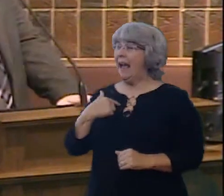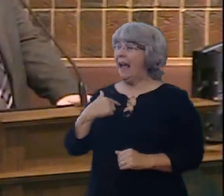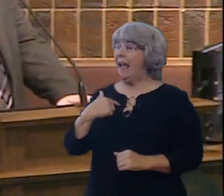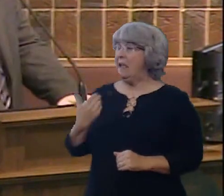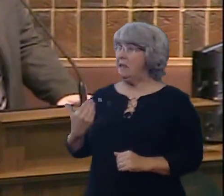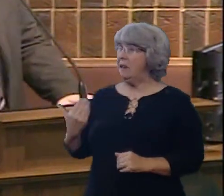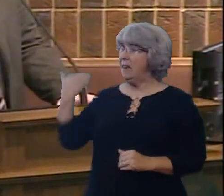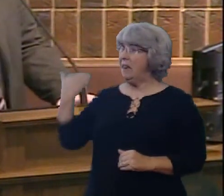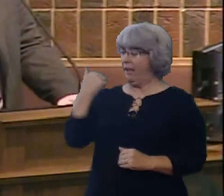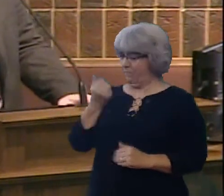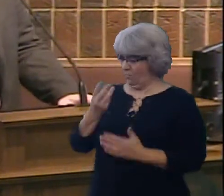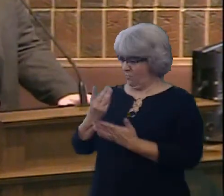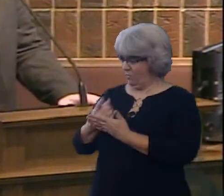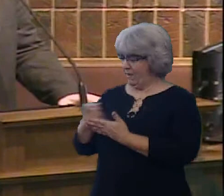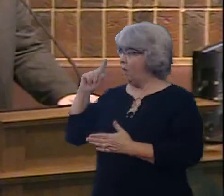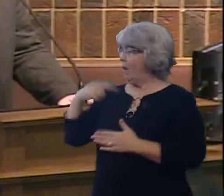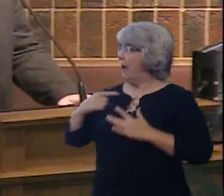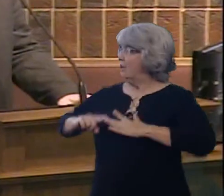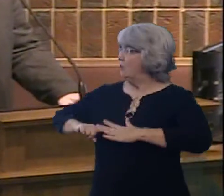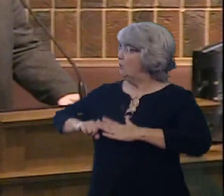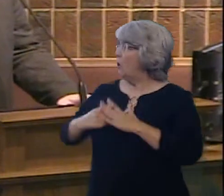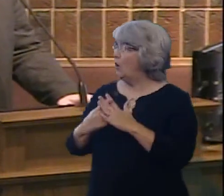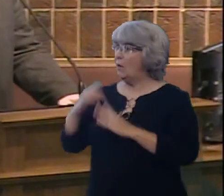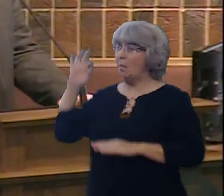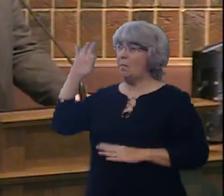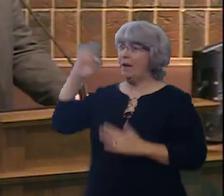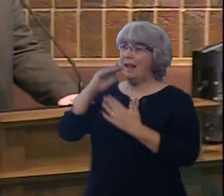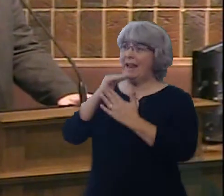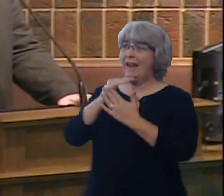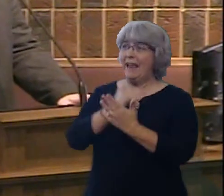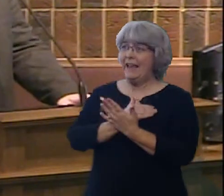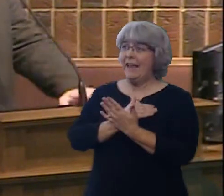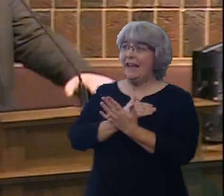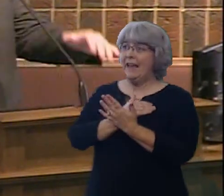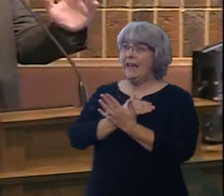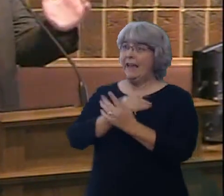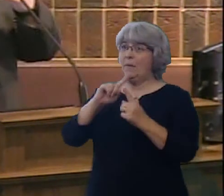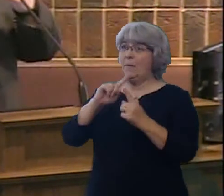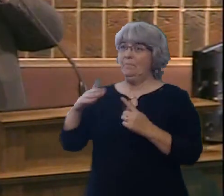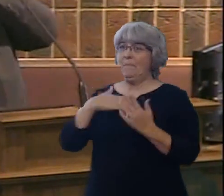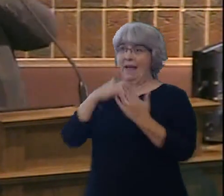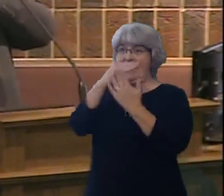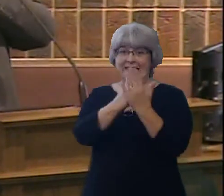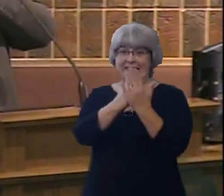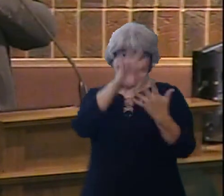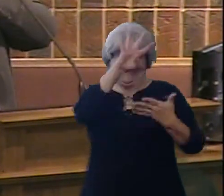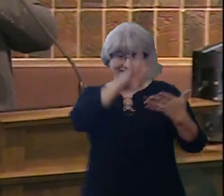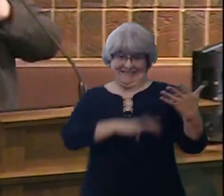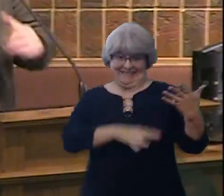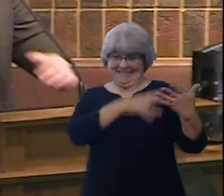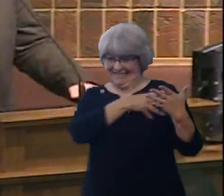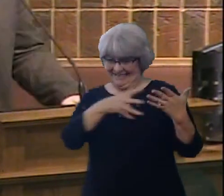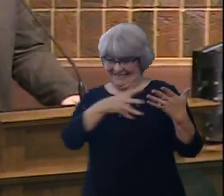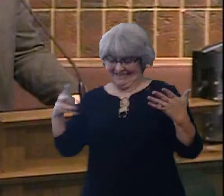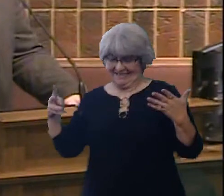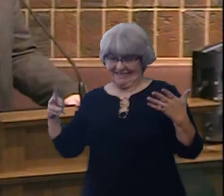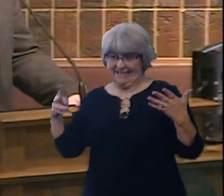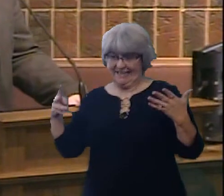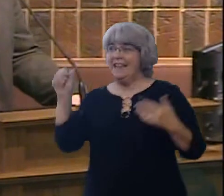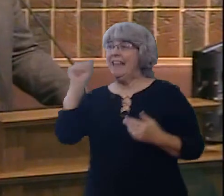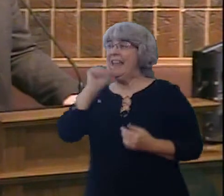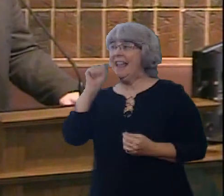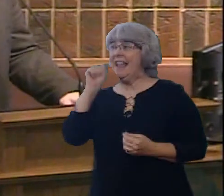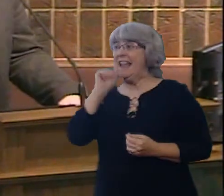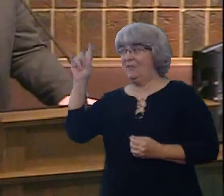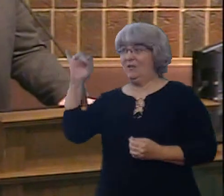a few weeks ago, and I had kind of my lesson outline, and Angie said to